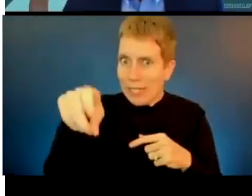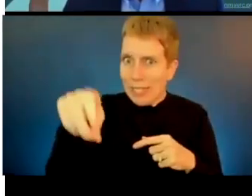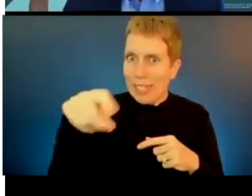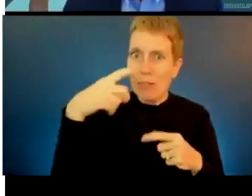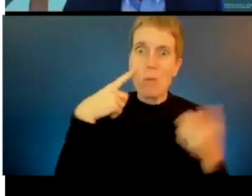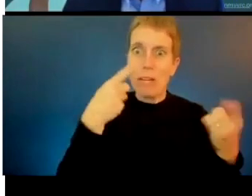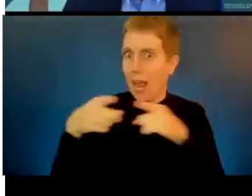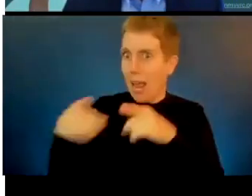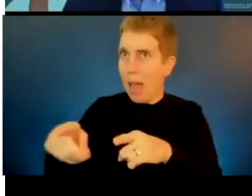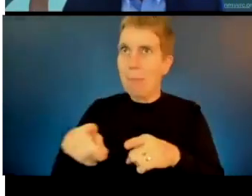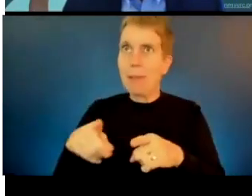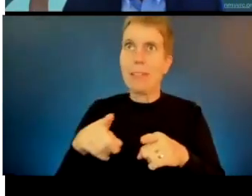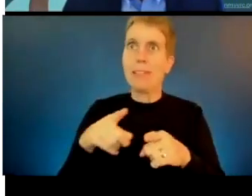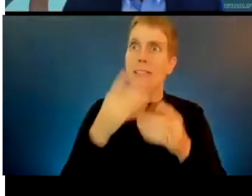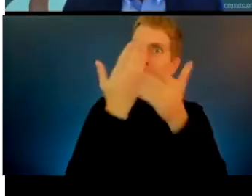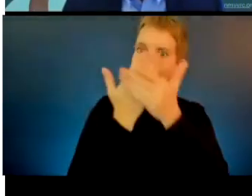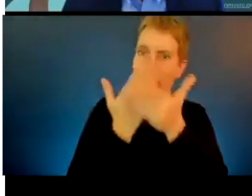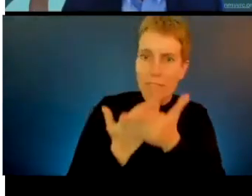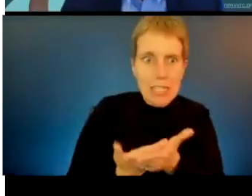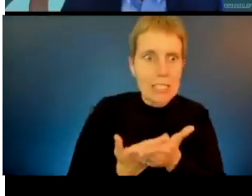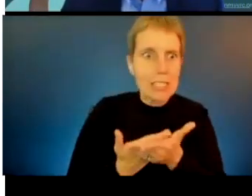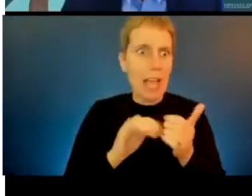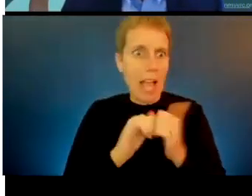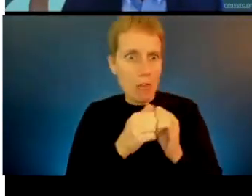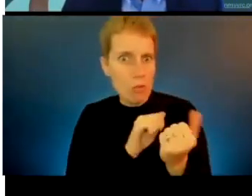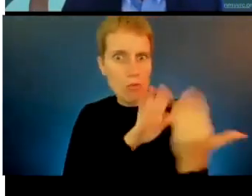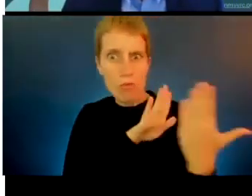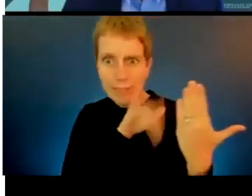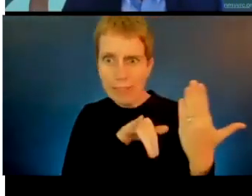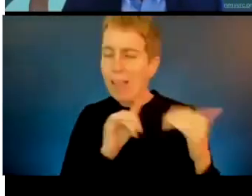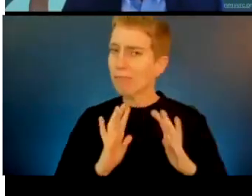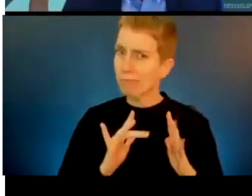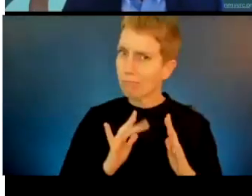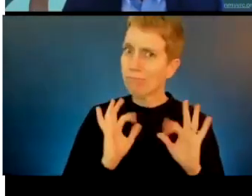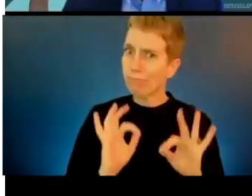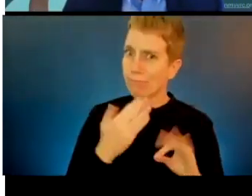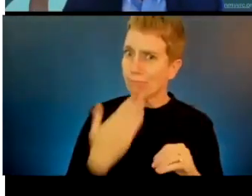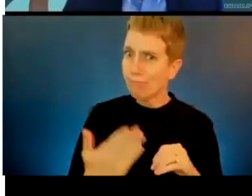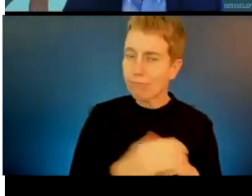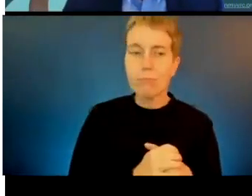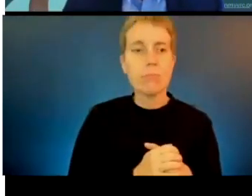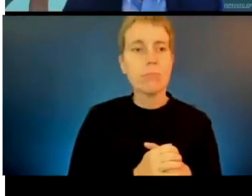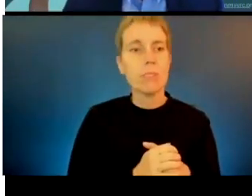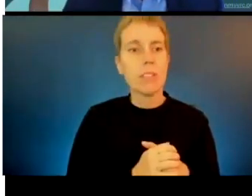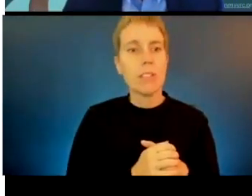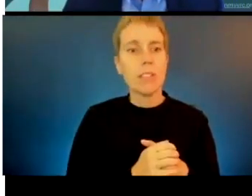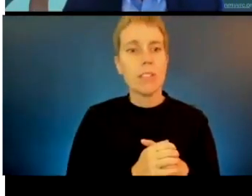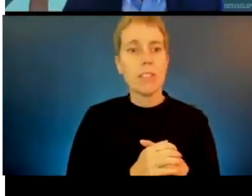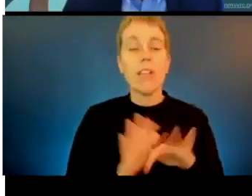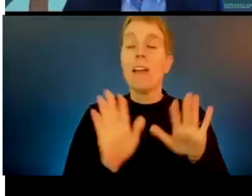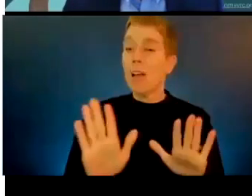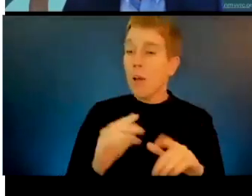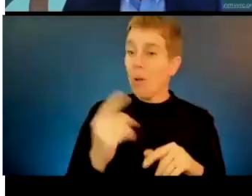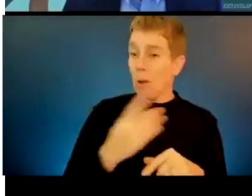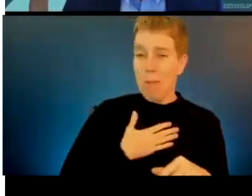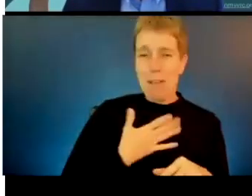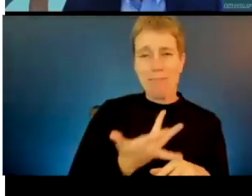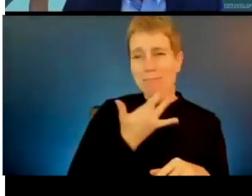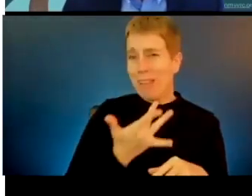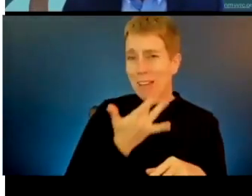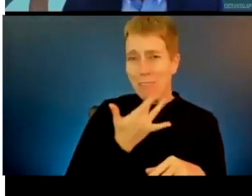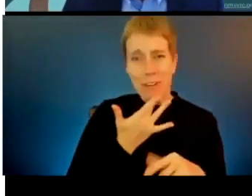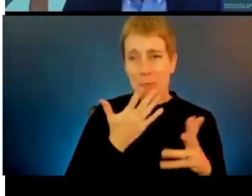strategies. So thank you for that. And so one of my favorite parts of the national town halls is that the practical